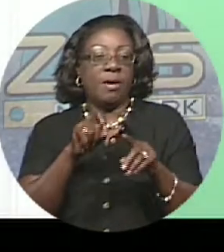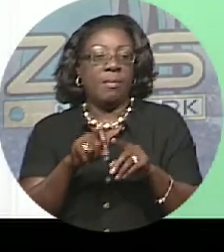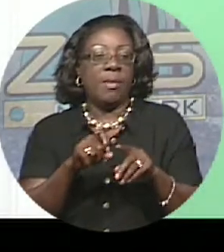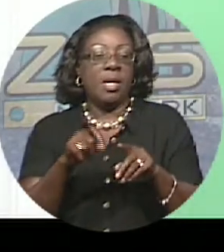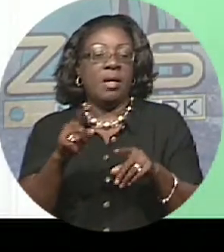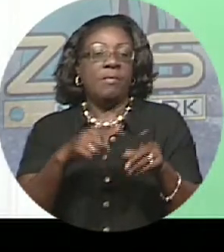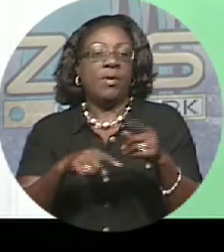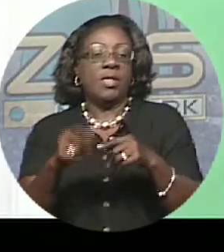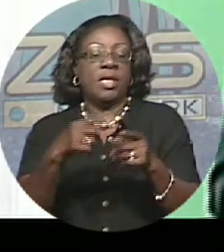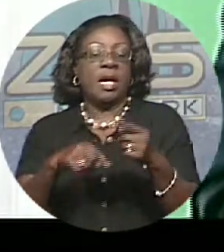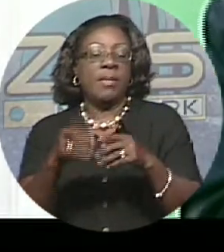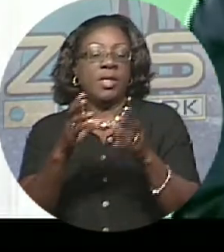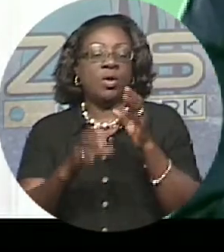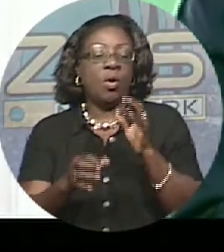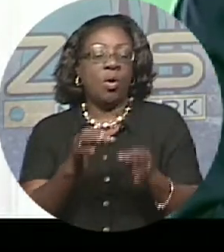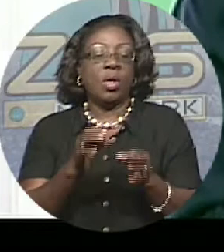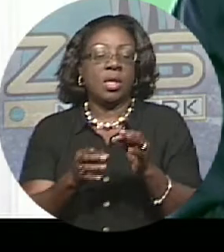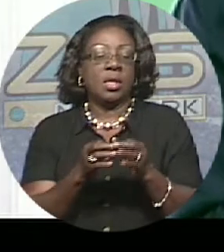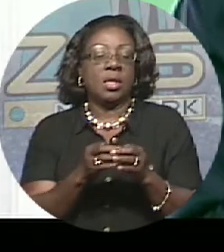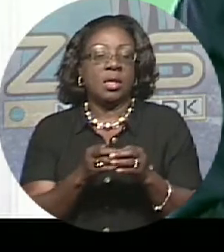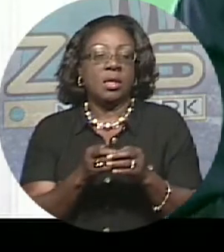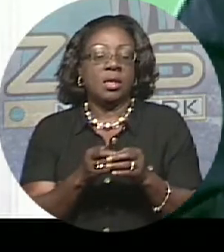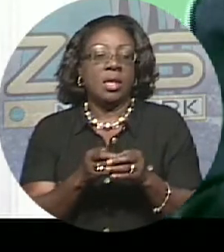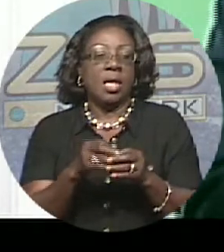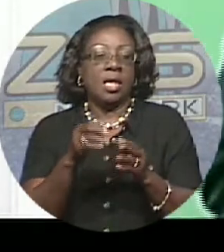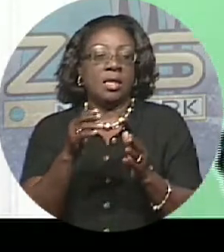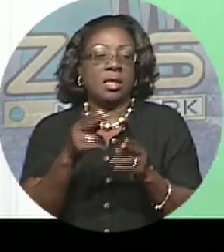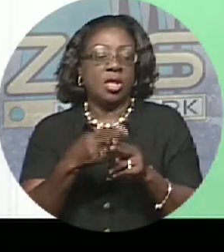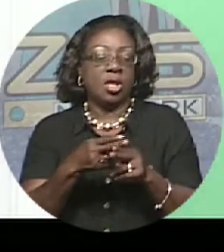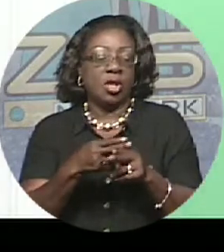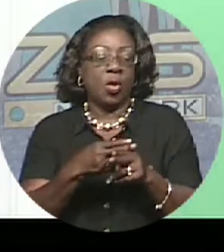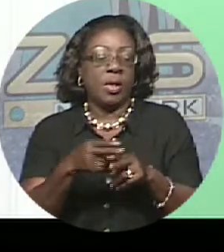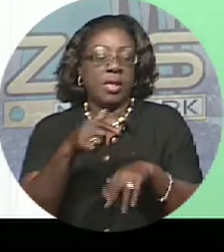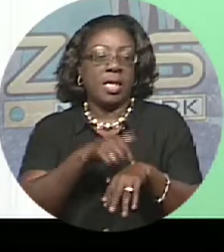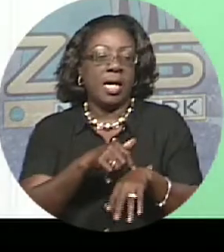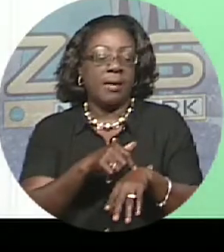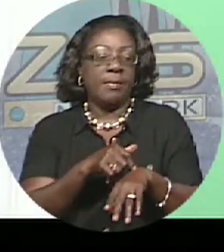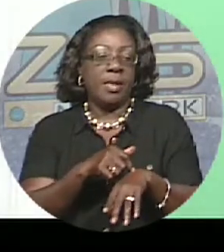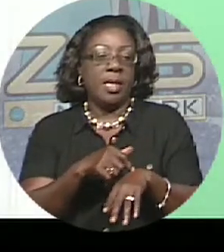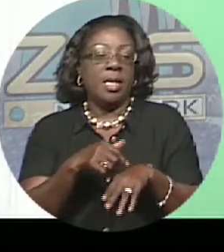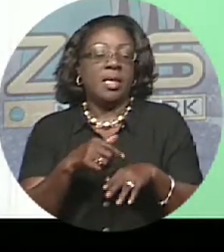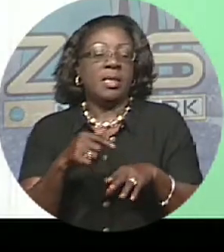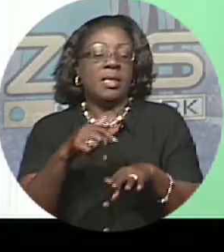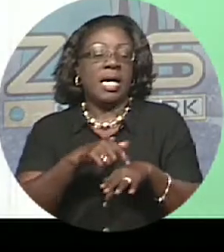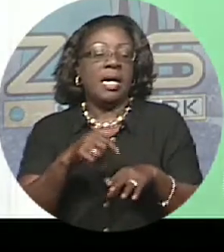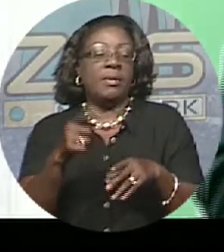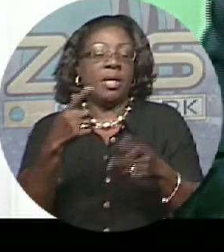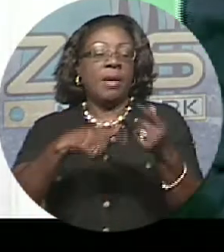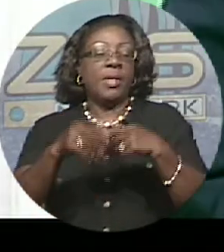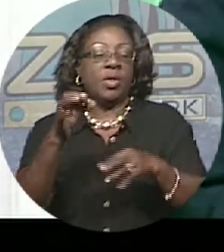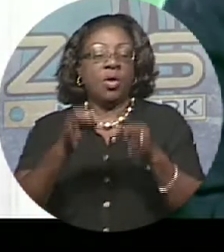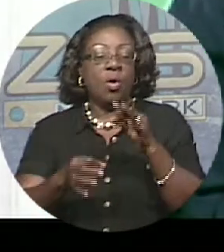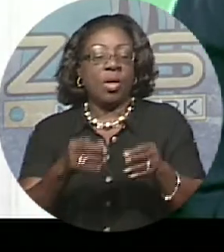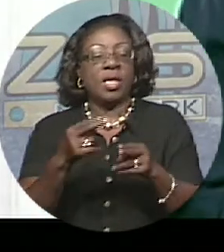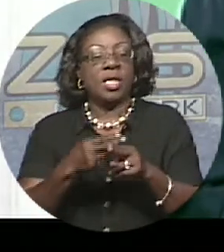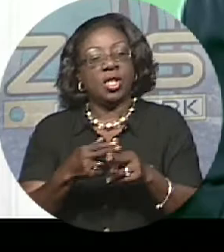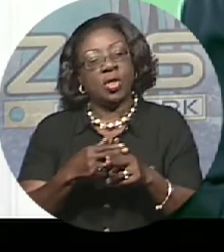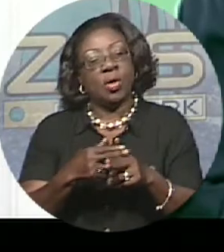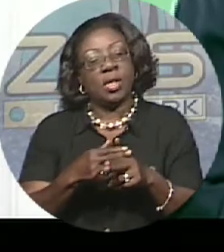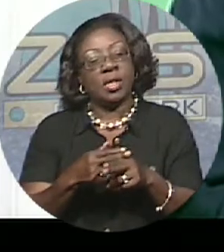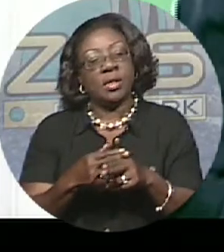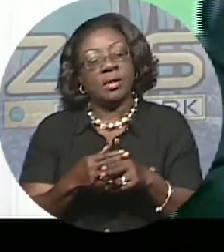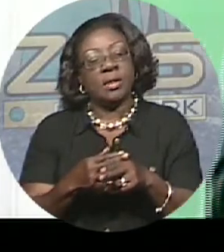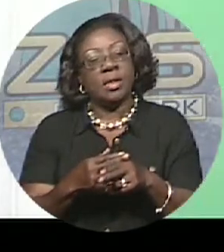arraignment to a voluntary bill of indictment has decreased. The average time to trial has decreased. The guilty rate has